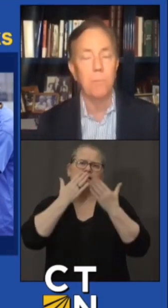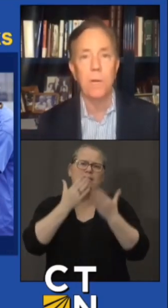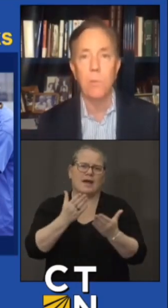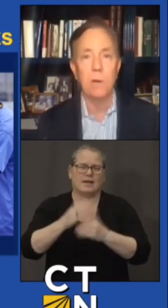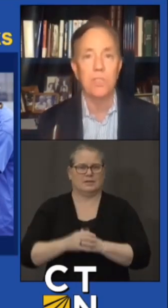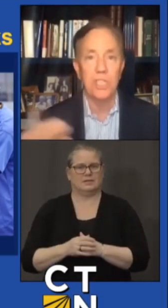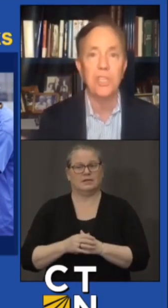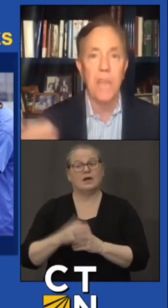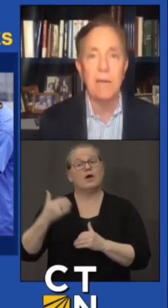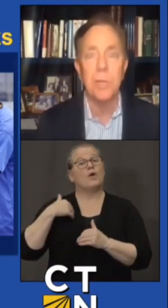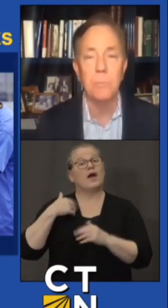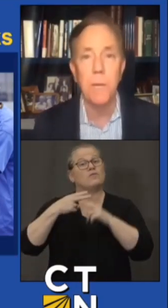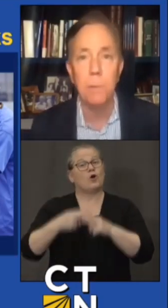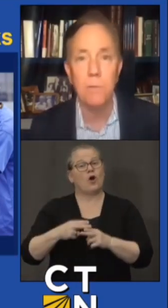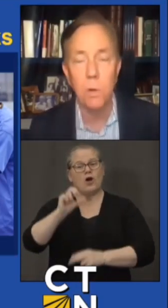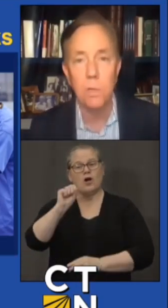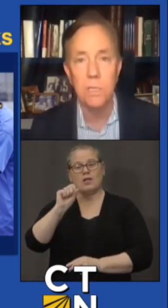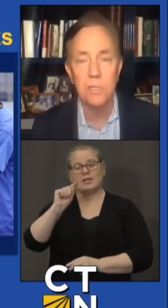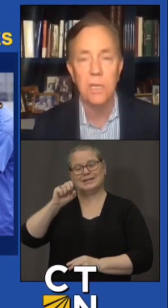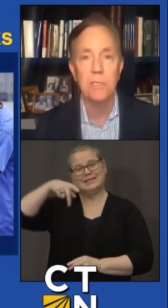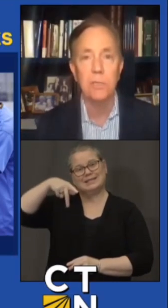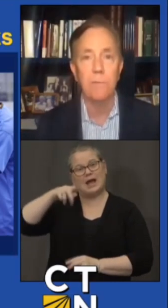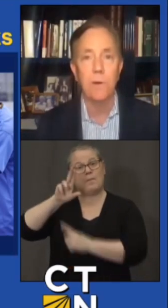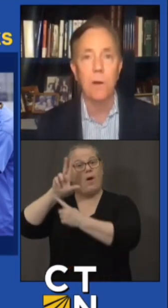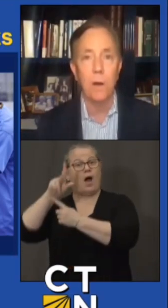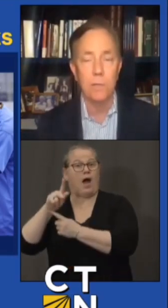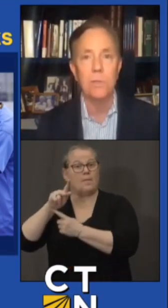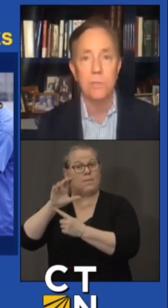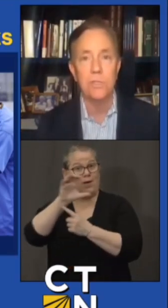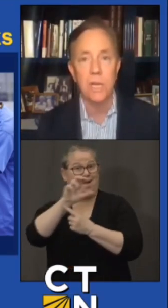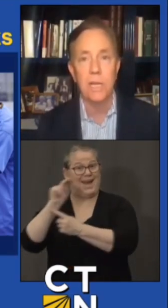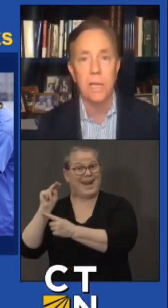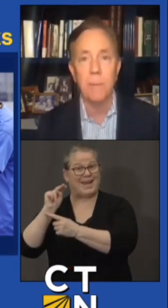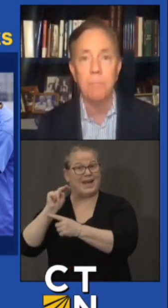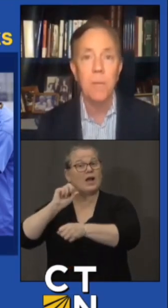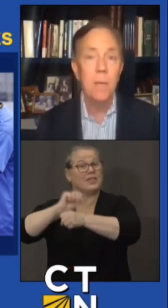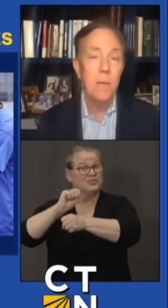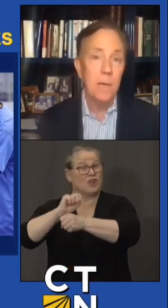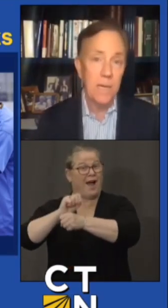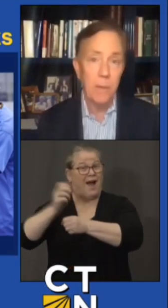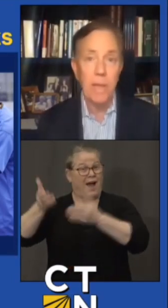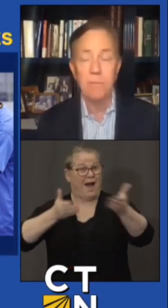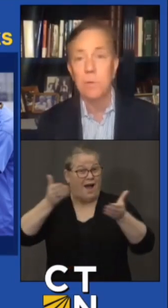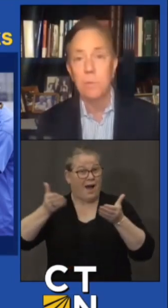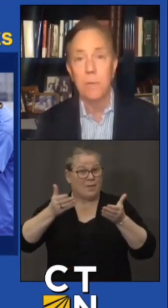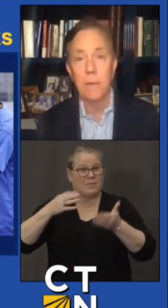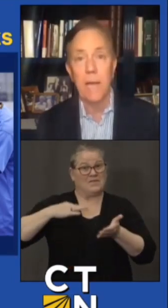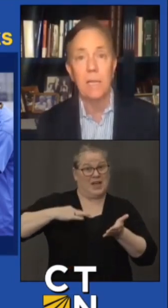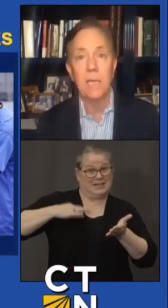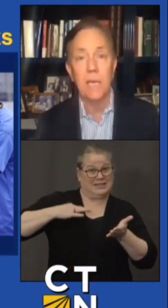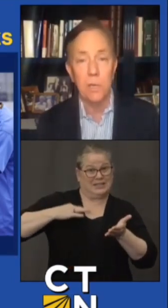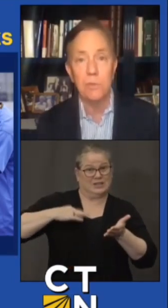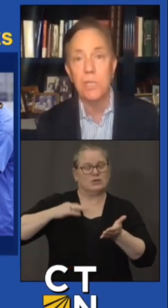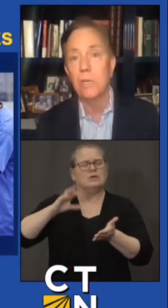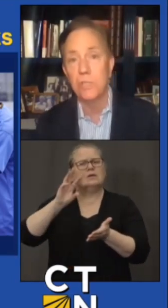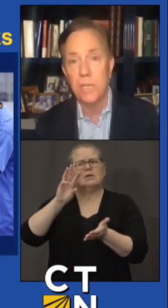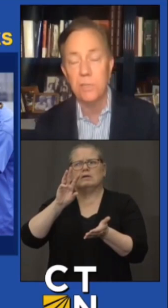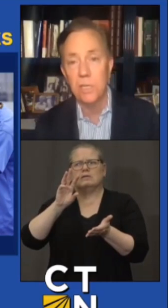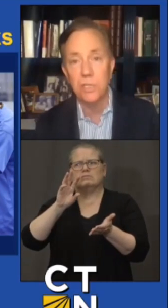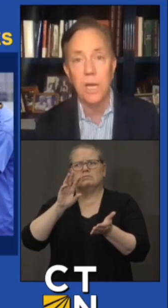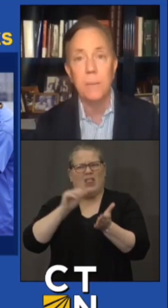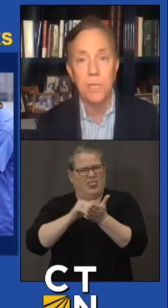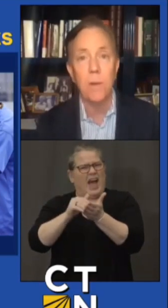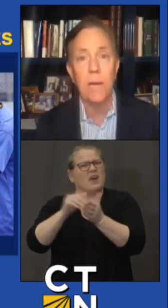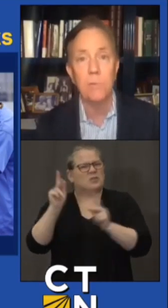going pretty well. 6,000 people have gone to the site so far. Hundreds are signing up. Now we have to allocate your skill set